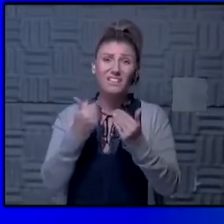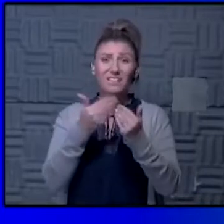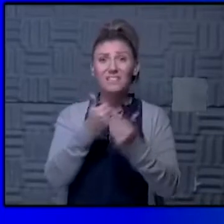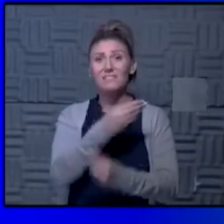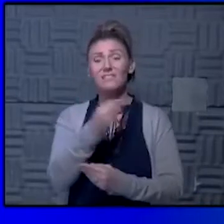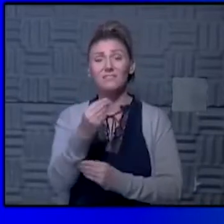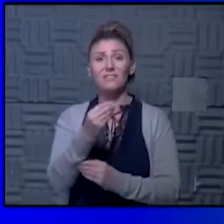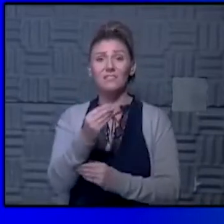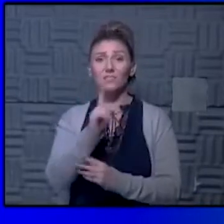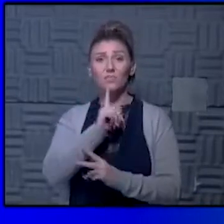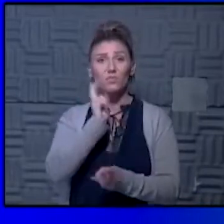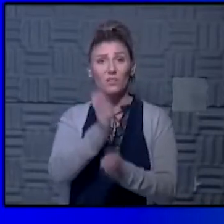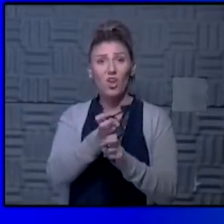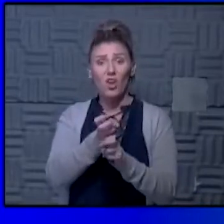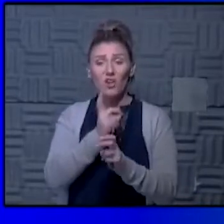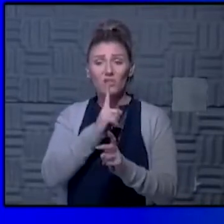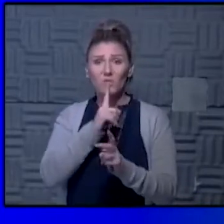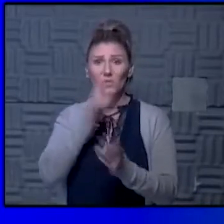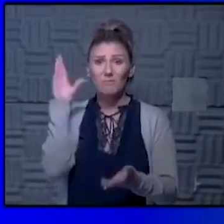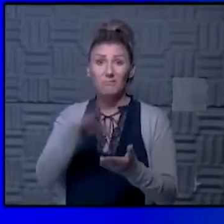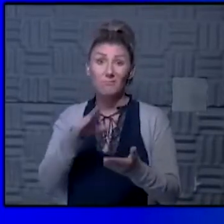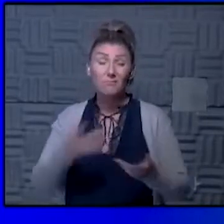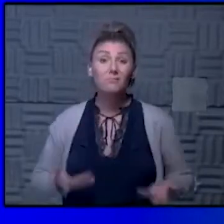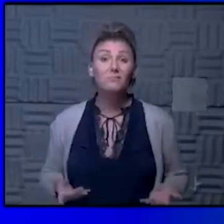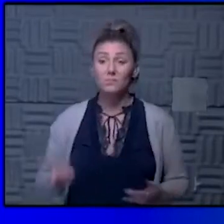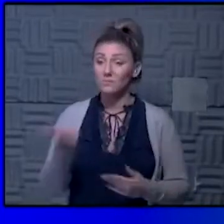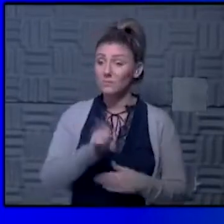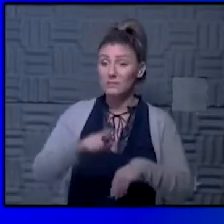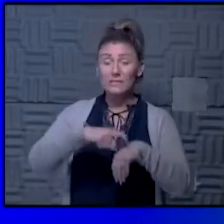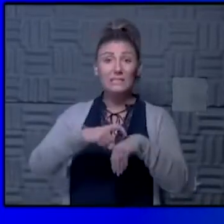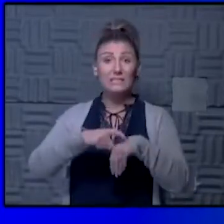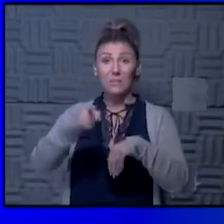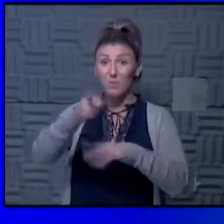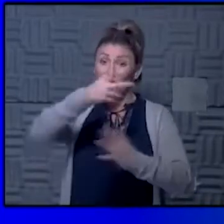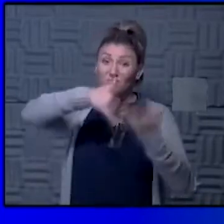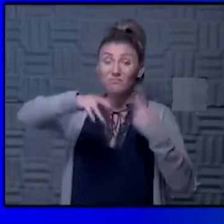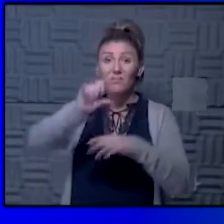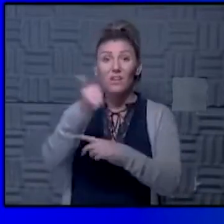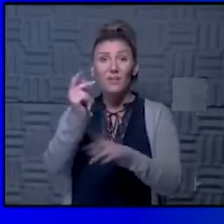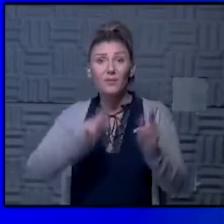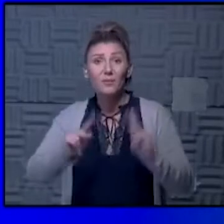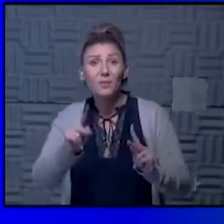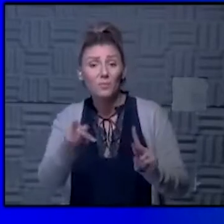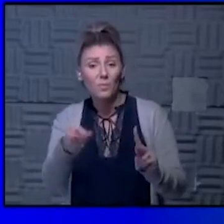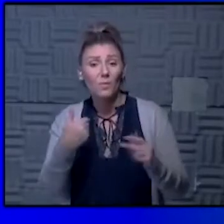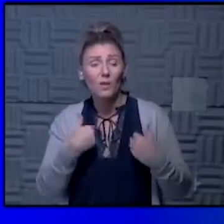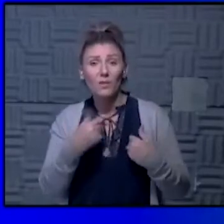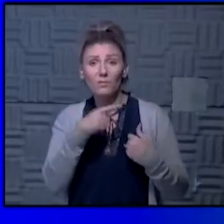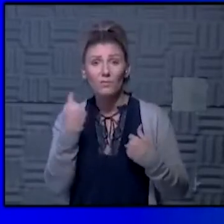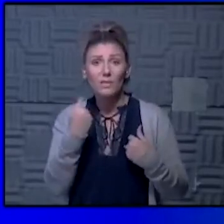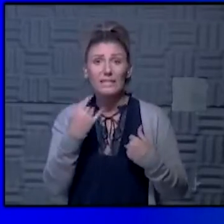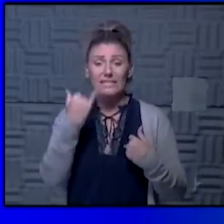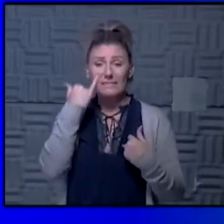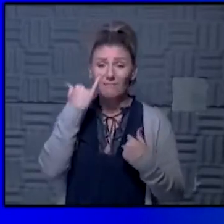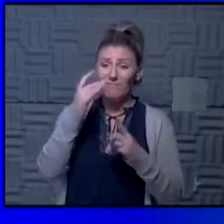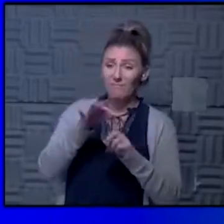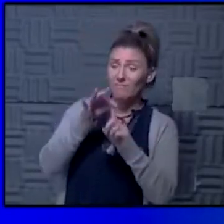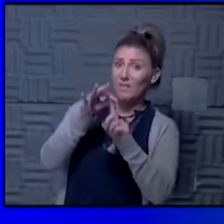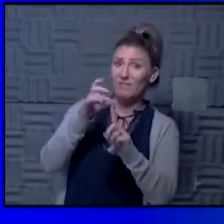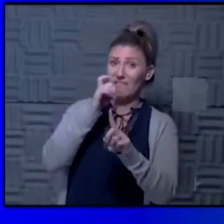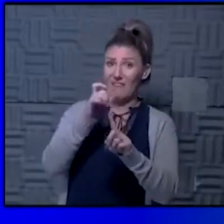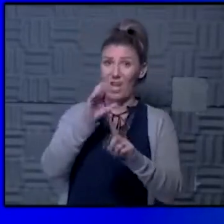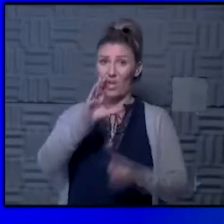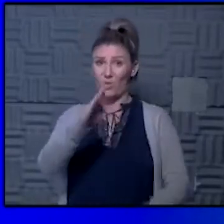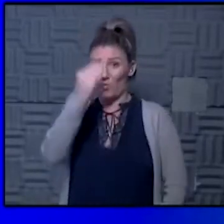it's very hard to decrease. So anytime you're around other people, you have that risk, and especially if they aren't in your known